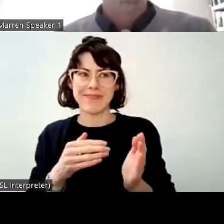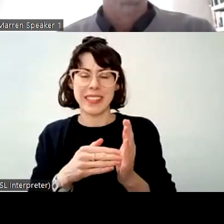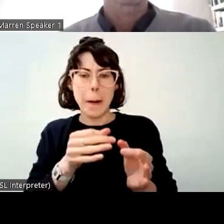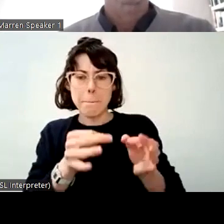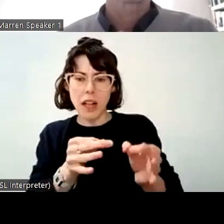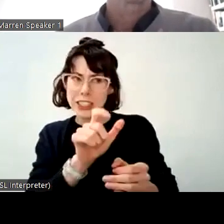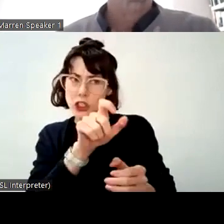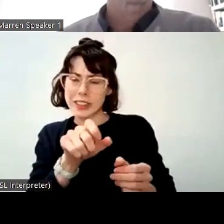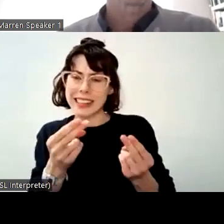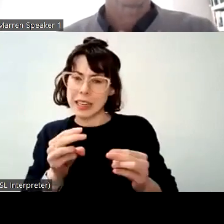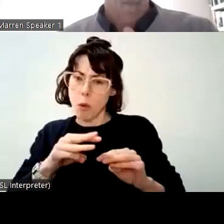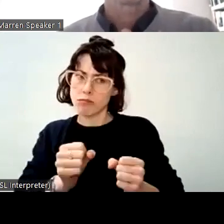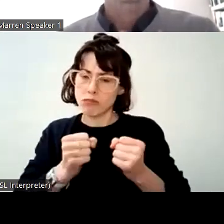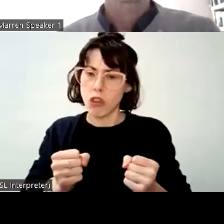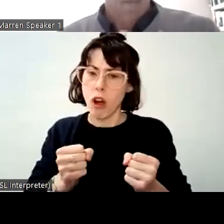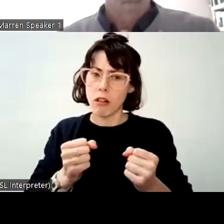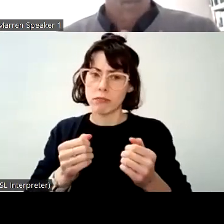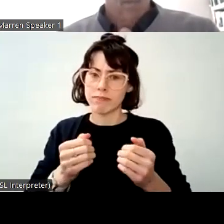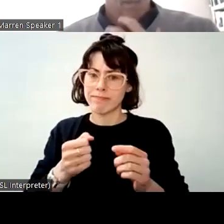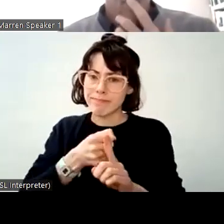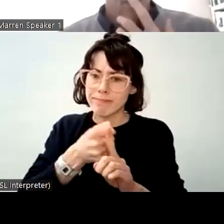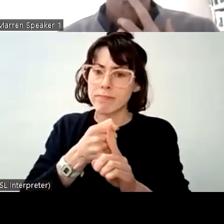introducing pro-climate policy.